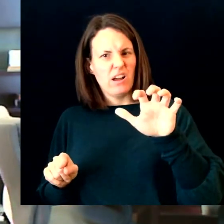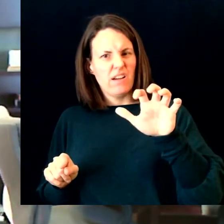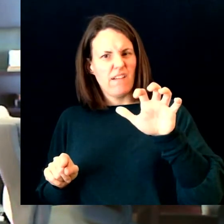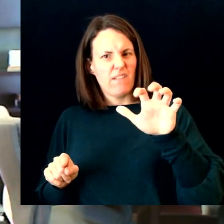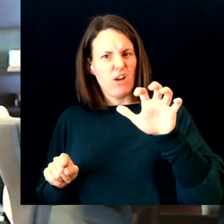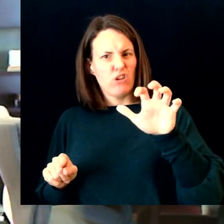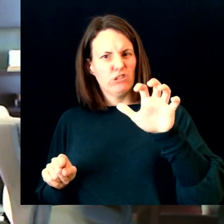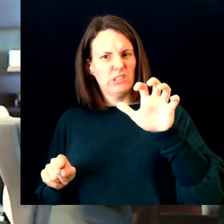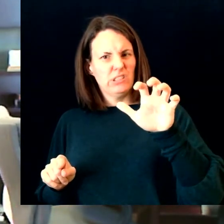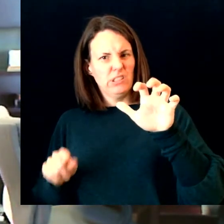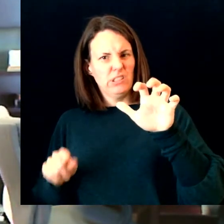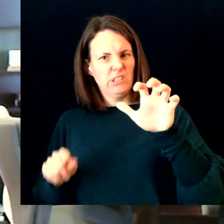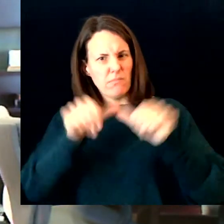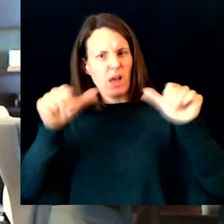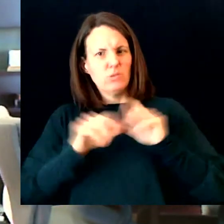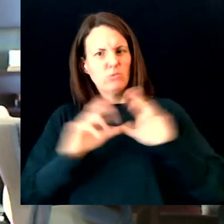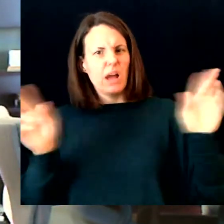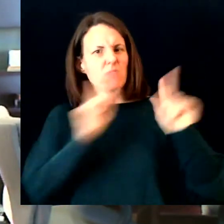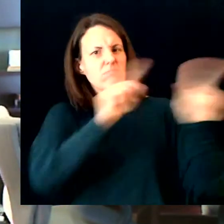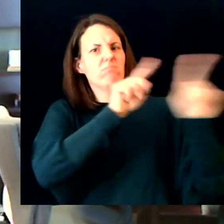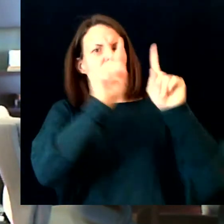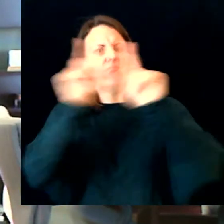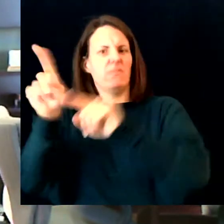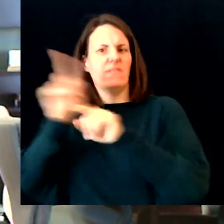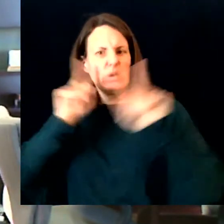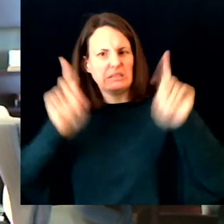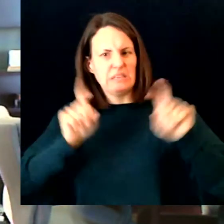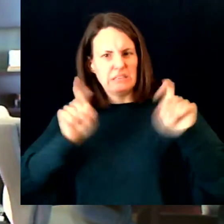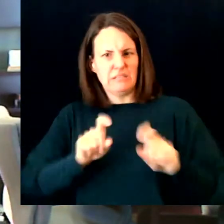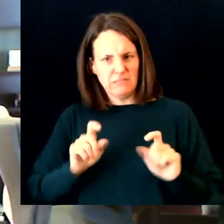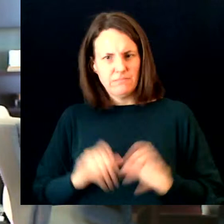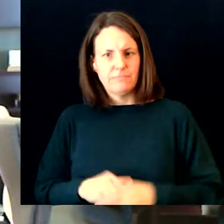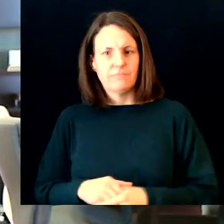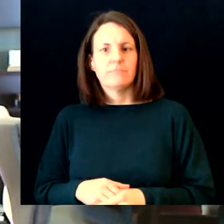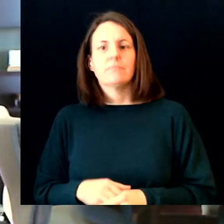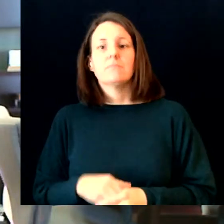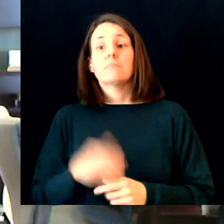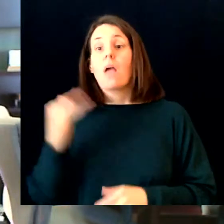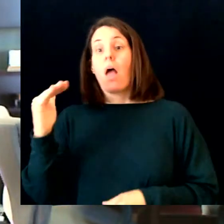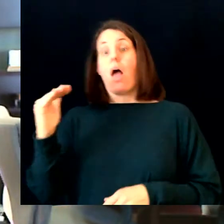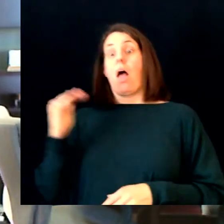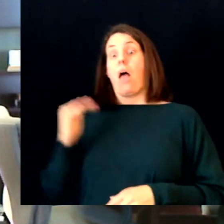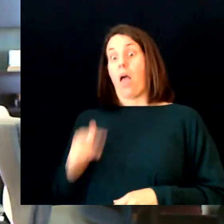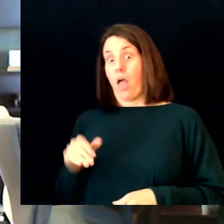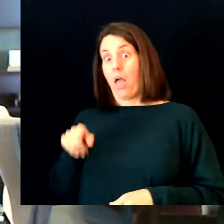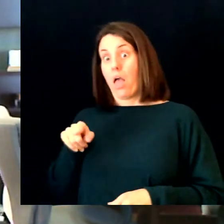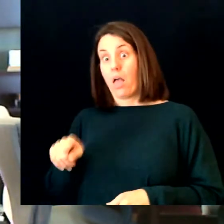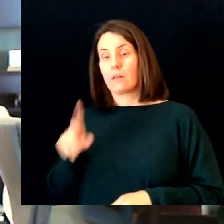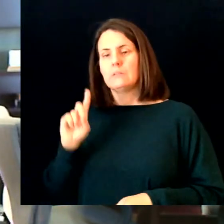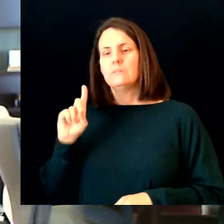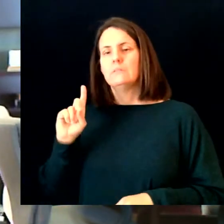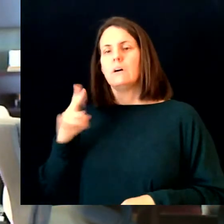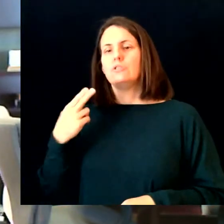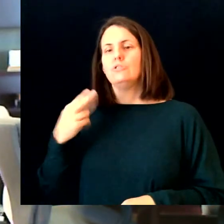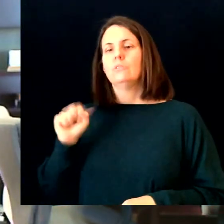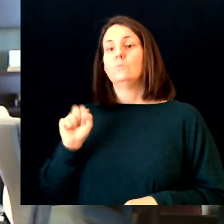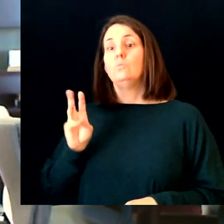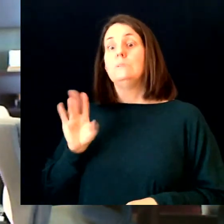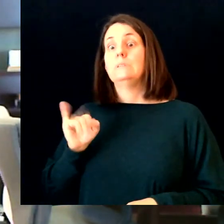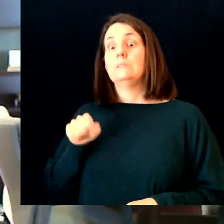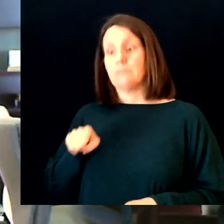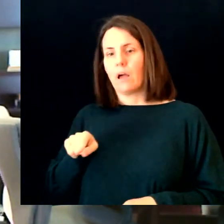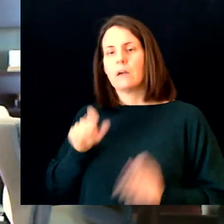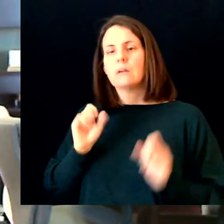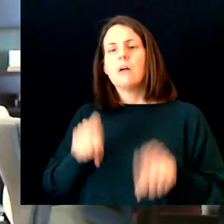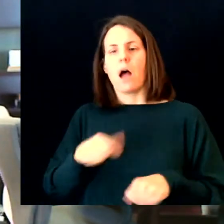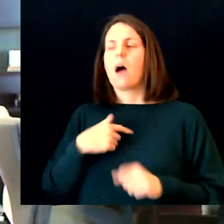Department of Health Services website and order a free at-home PCR test, a vault test that you collect at home with